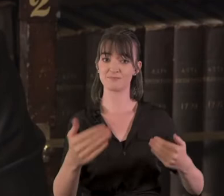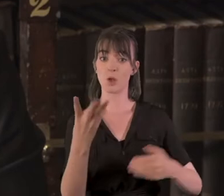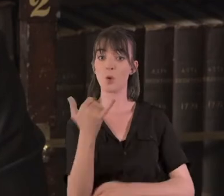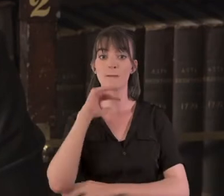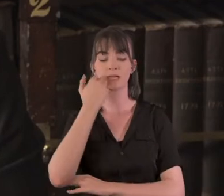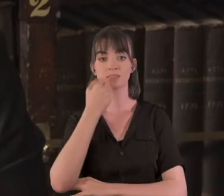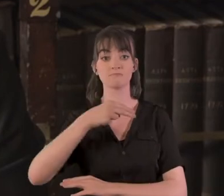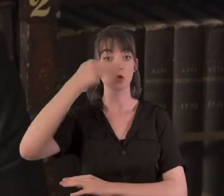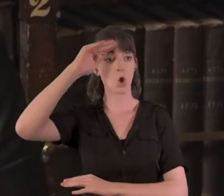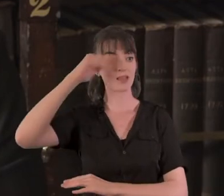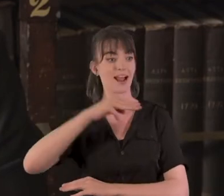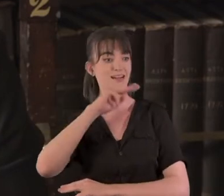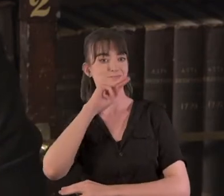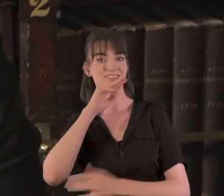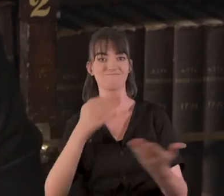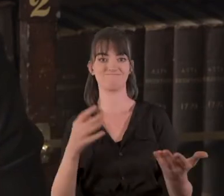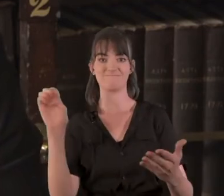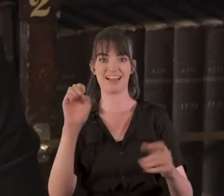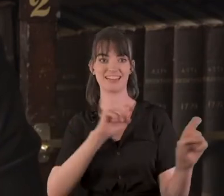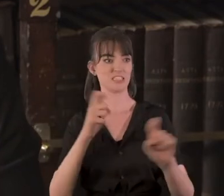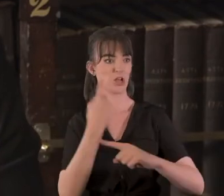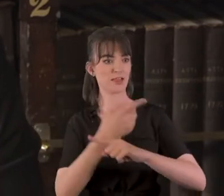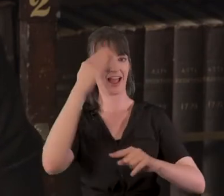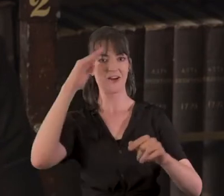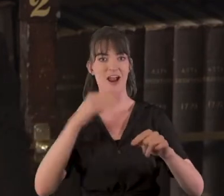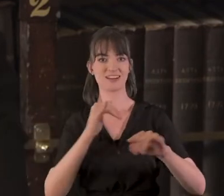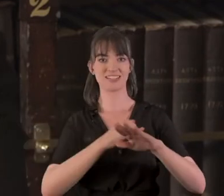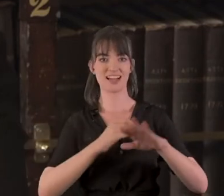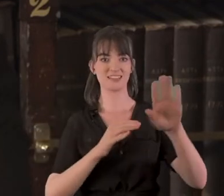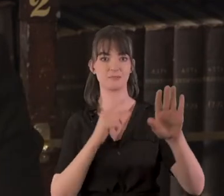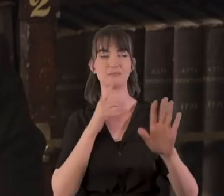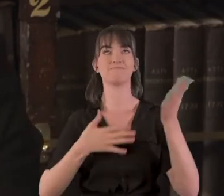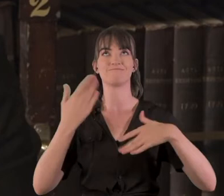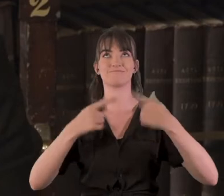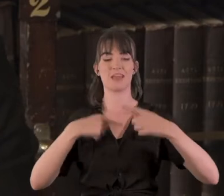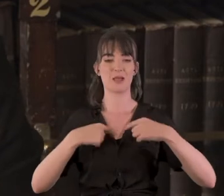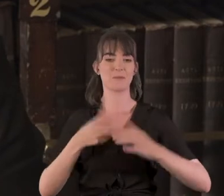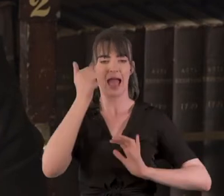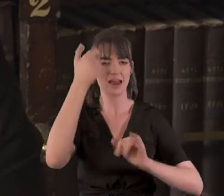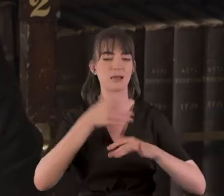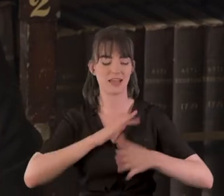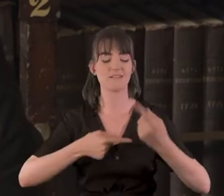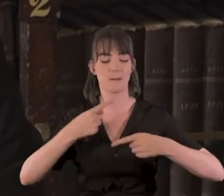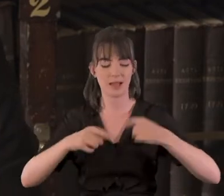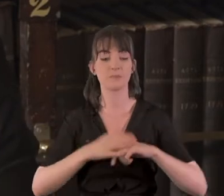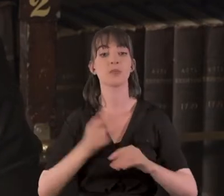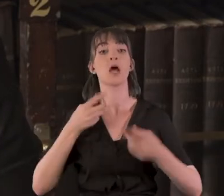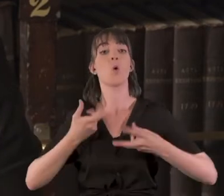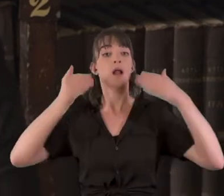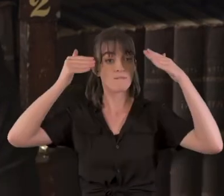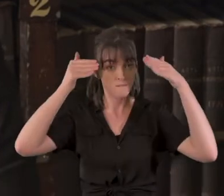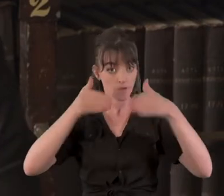had a defence presence in Ireland. But we're in danger of getting ahead of ourselves here. I want to kind of focus ourselves